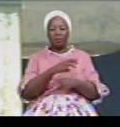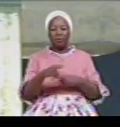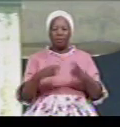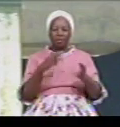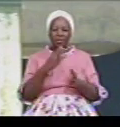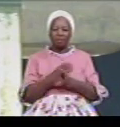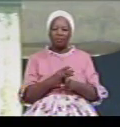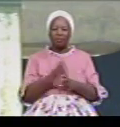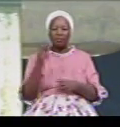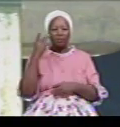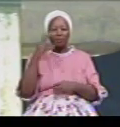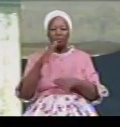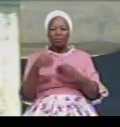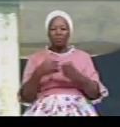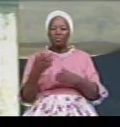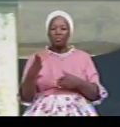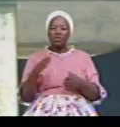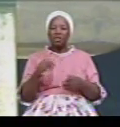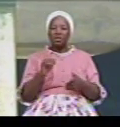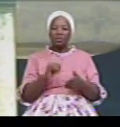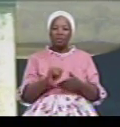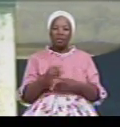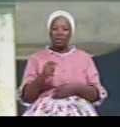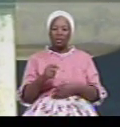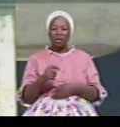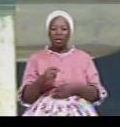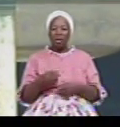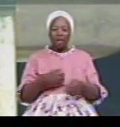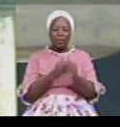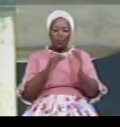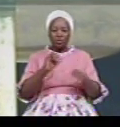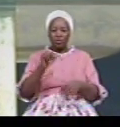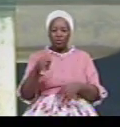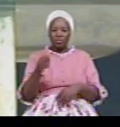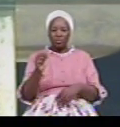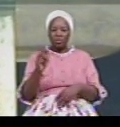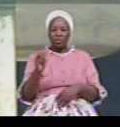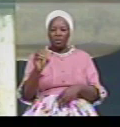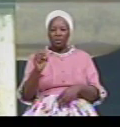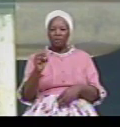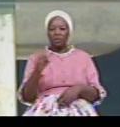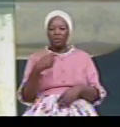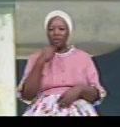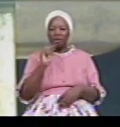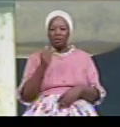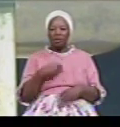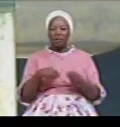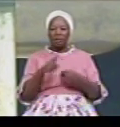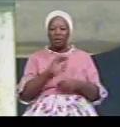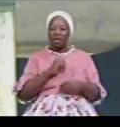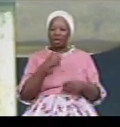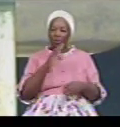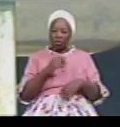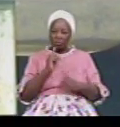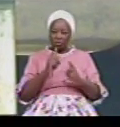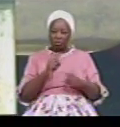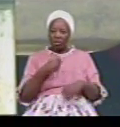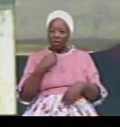those things that the Apostle James is telling us about, and he mentions fightings of the